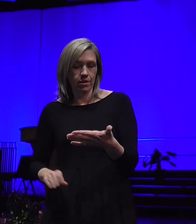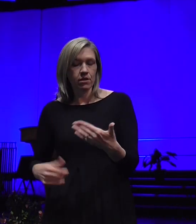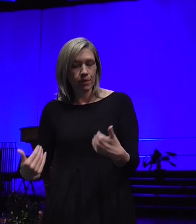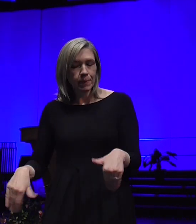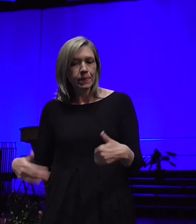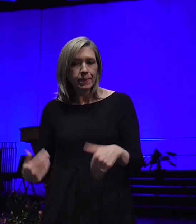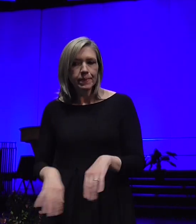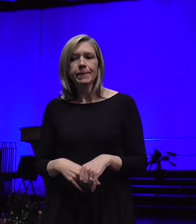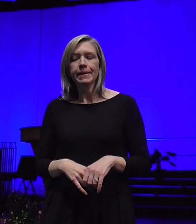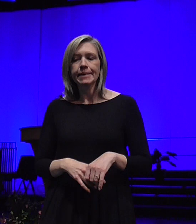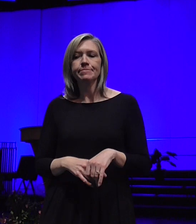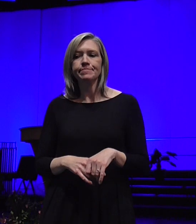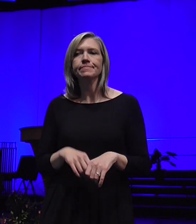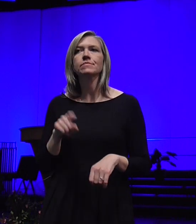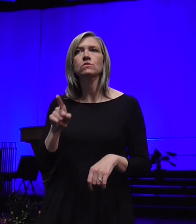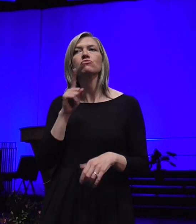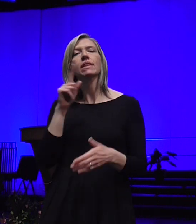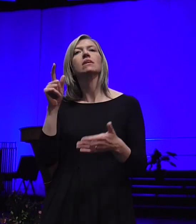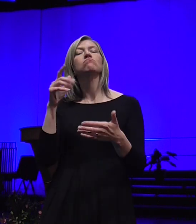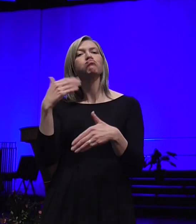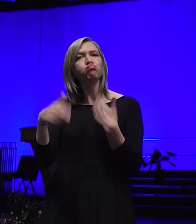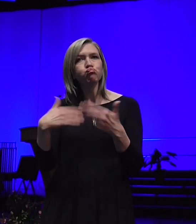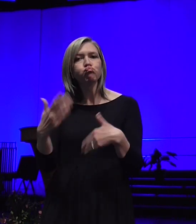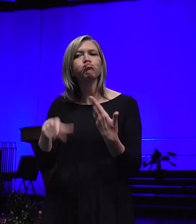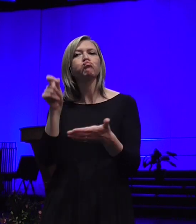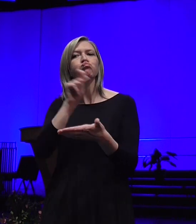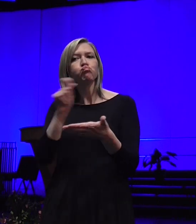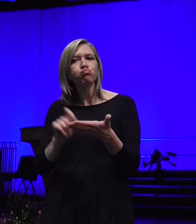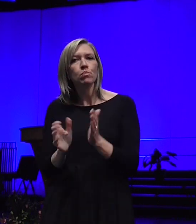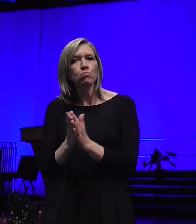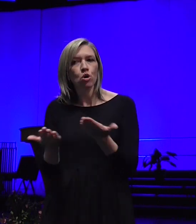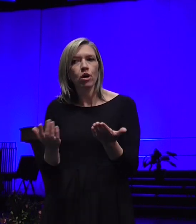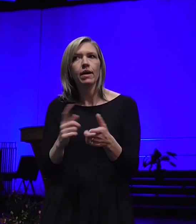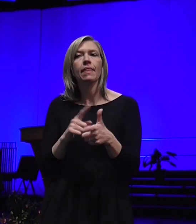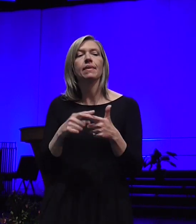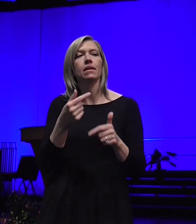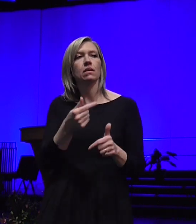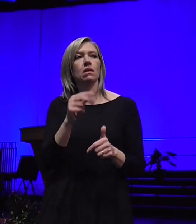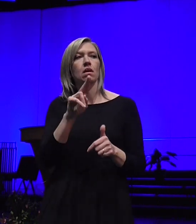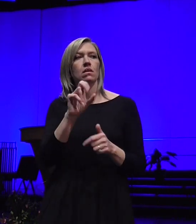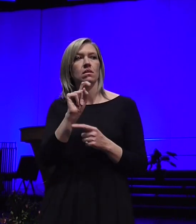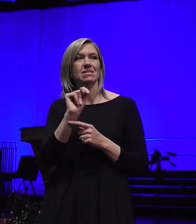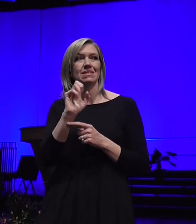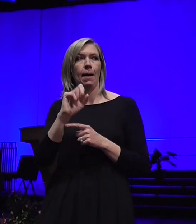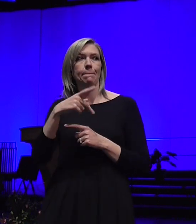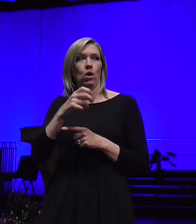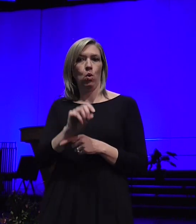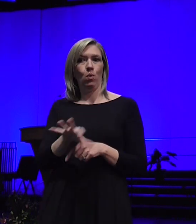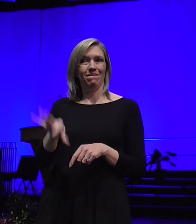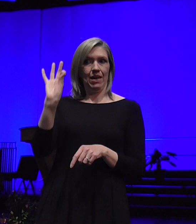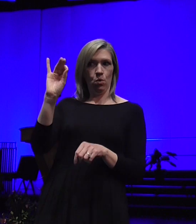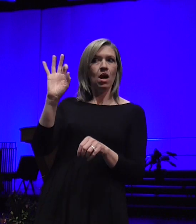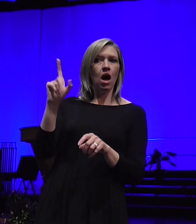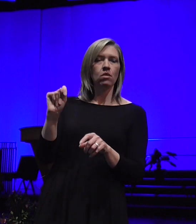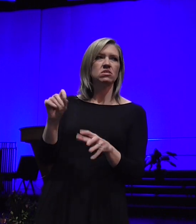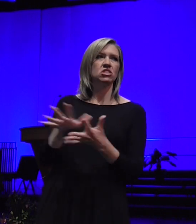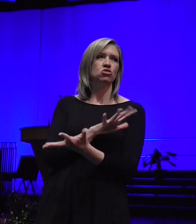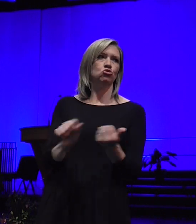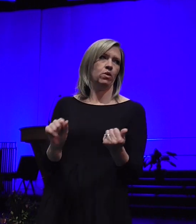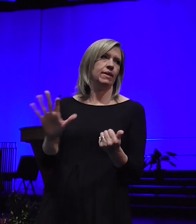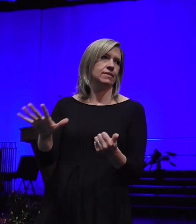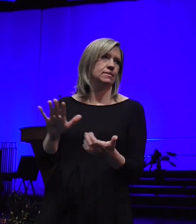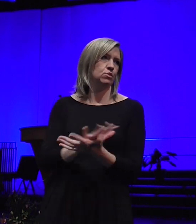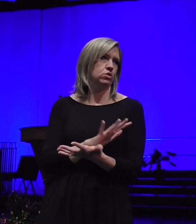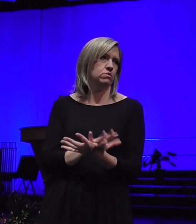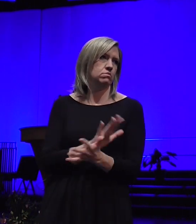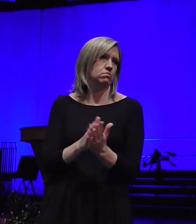And he got pretty far into the book when he got discovered by the Gestapo, and they destroyed the book. And so he